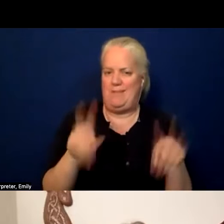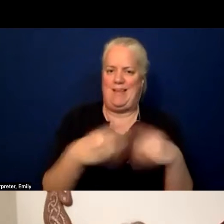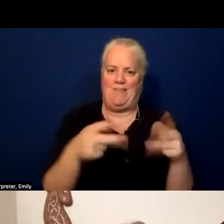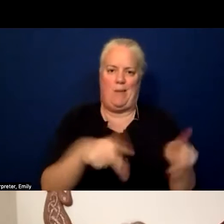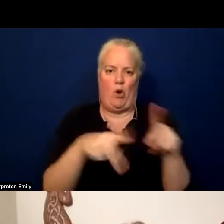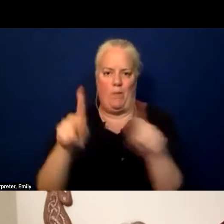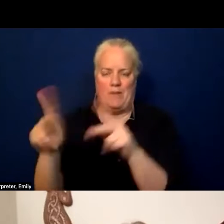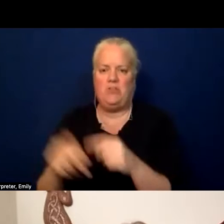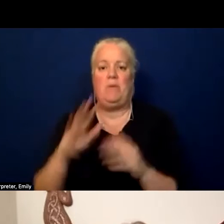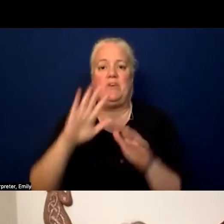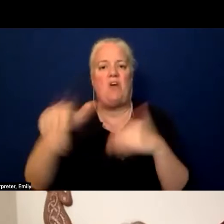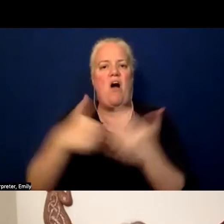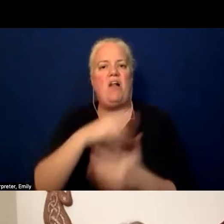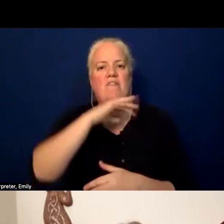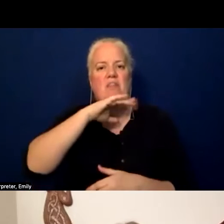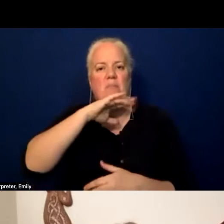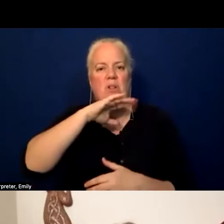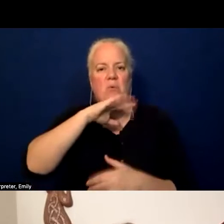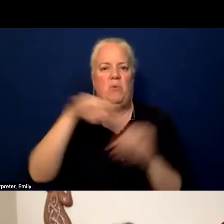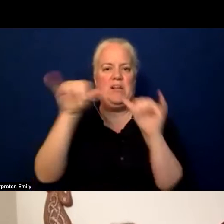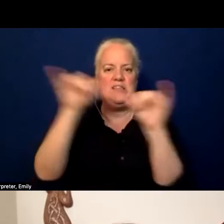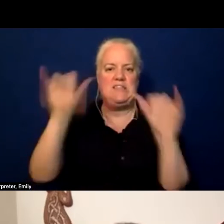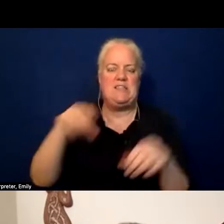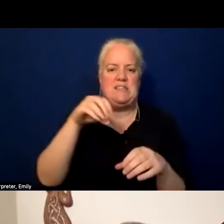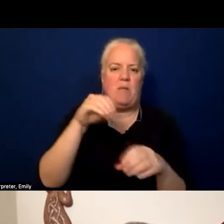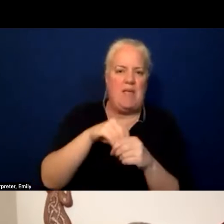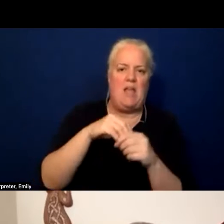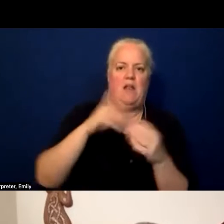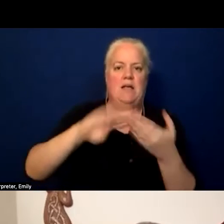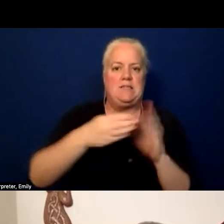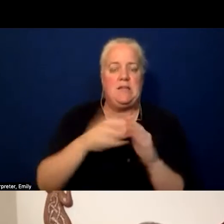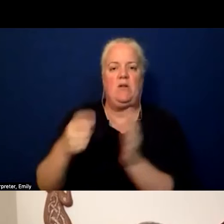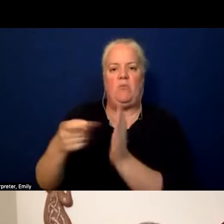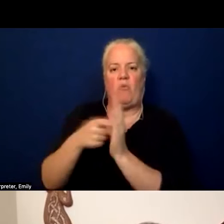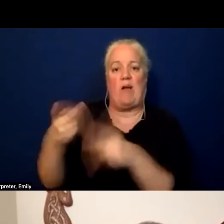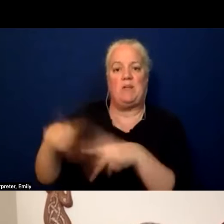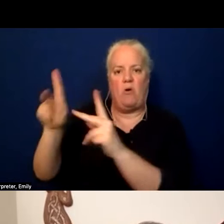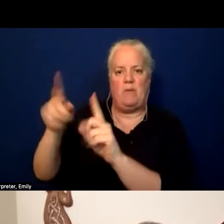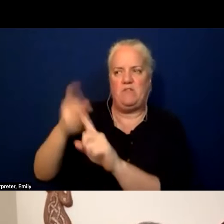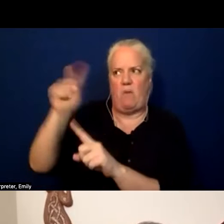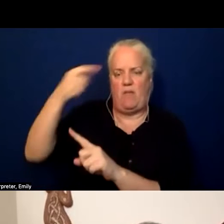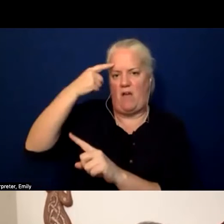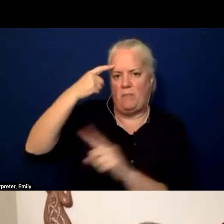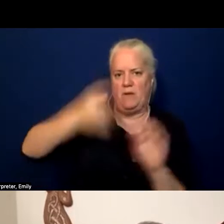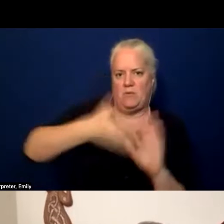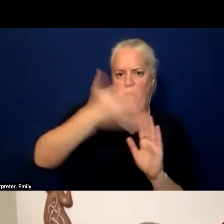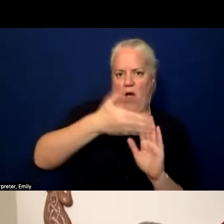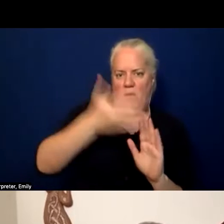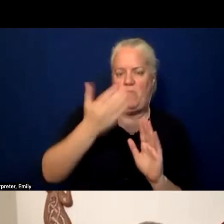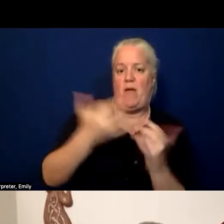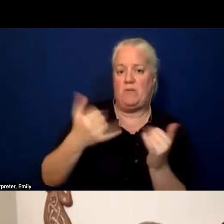that is in our city requires permits from the government in order to operate. And those